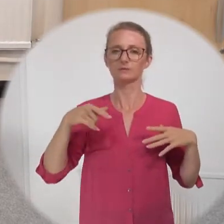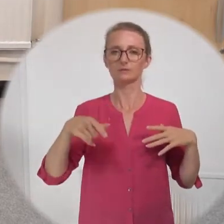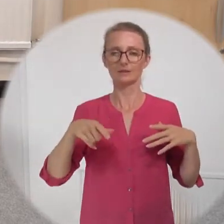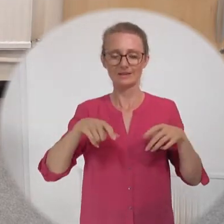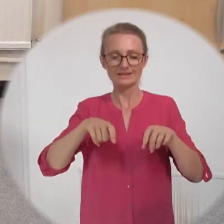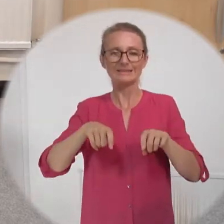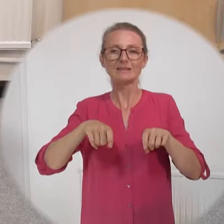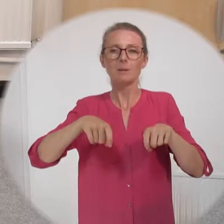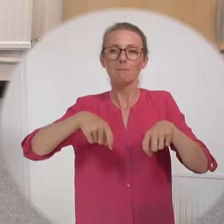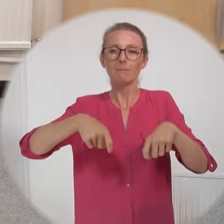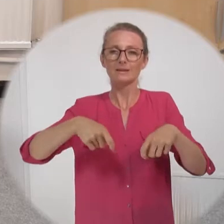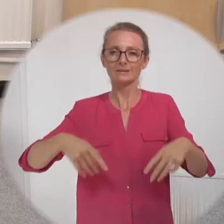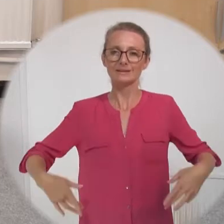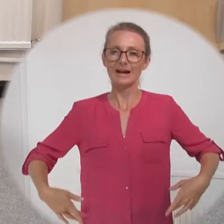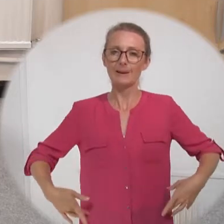bent.